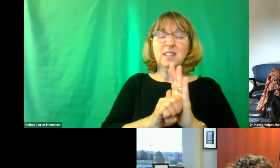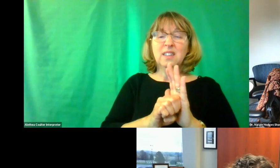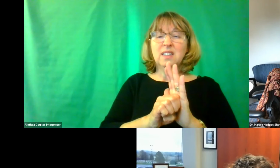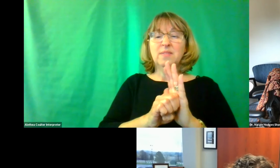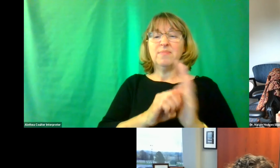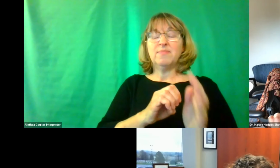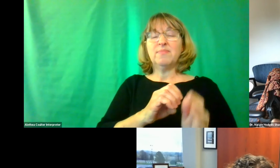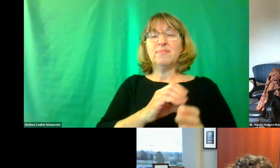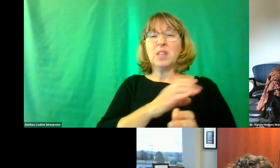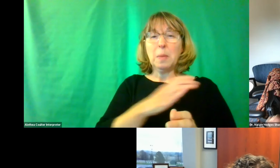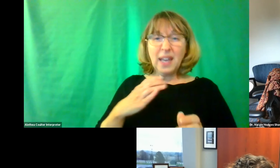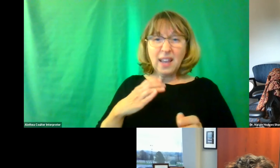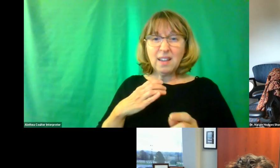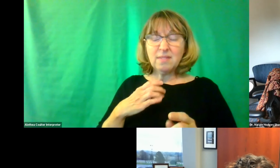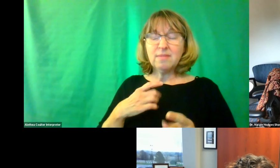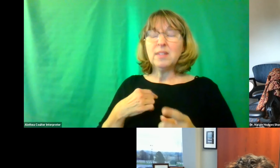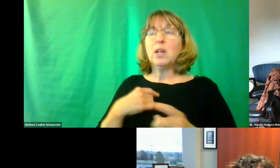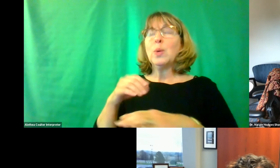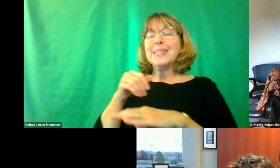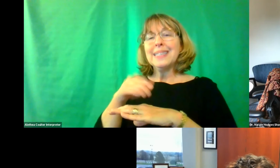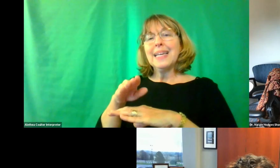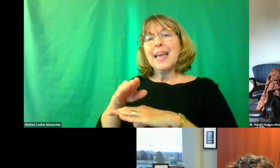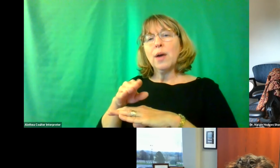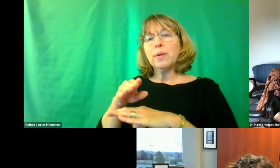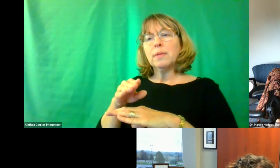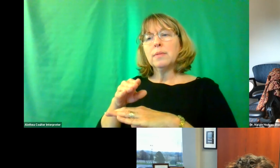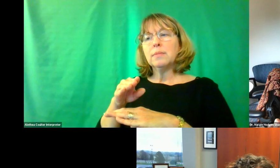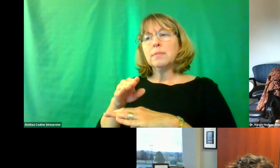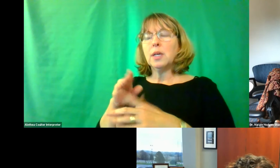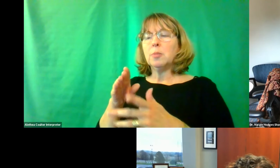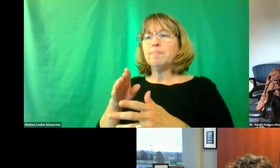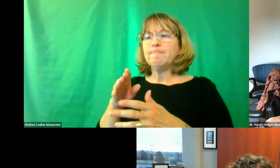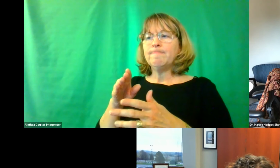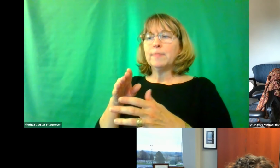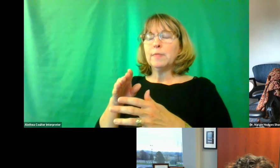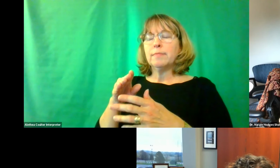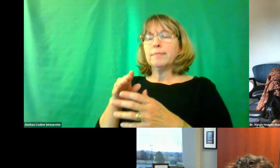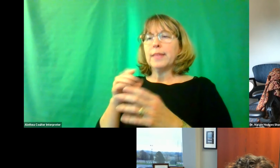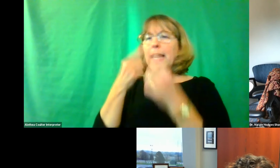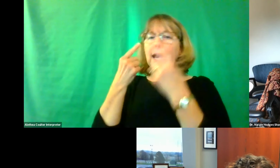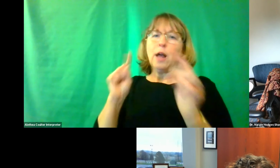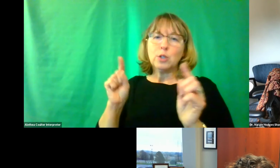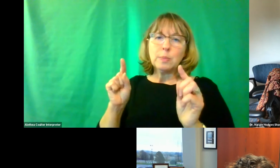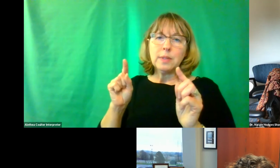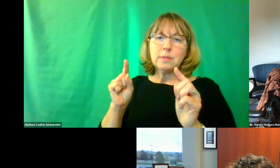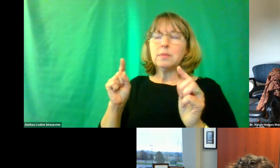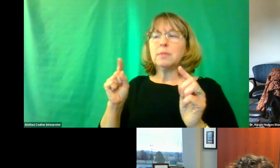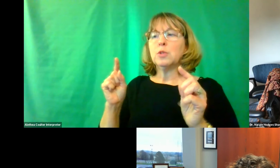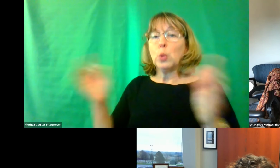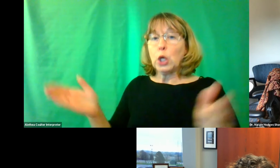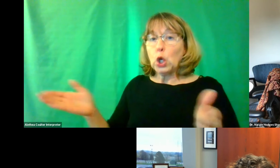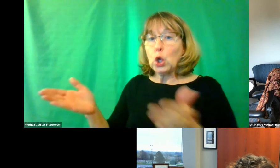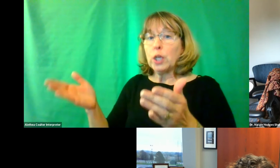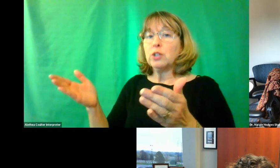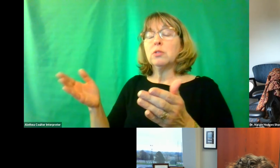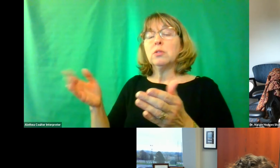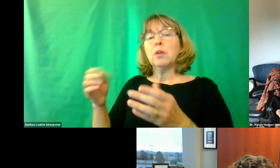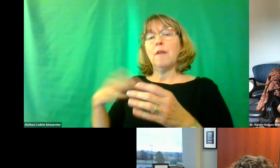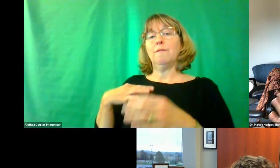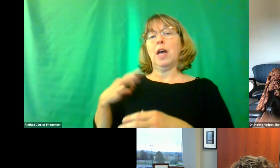sent out an announcement to UR Medicine wide to encourage volunteers for a handful of spots on the ethics